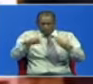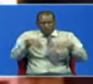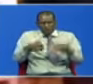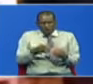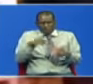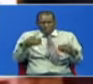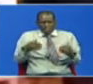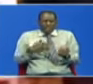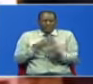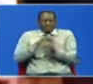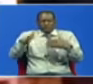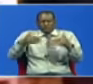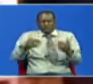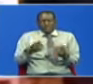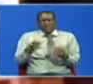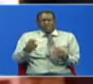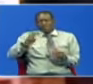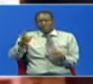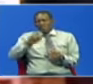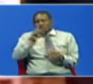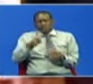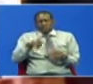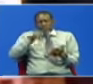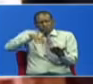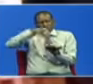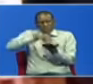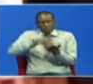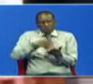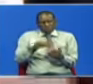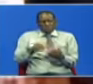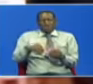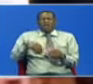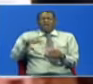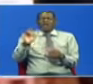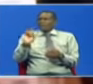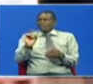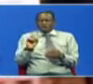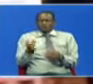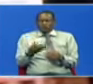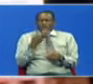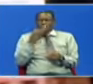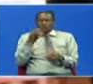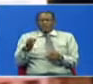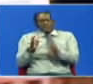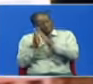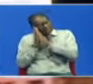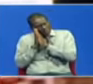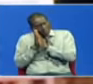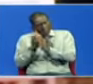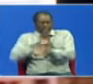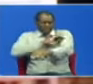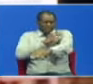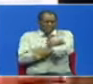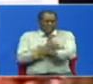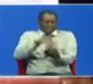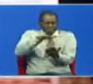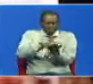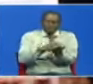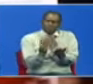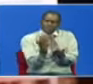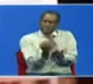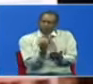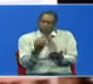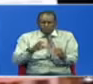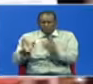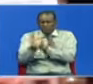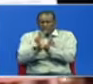then the second question is, what is the state or update on the 300-bed capacity isolation facilities in the counties? Have